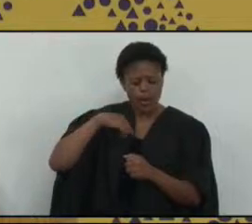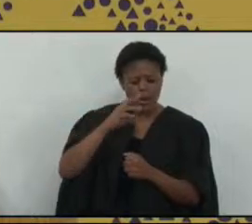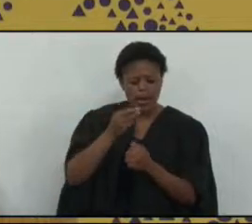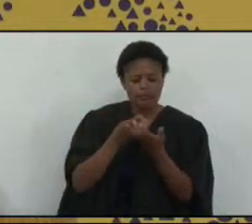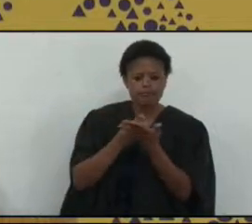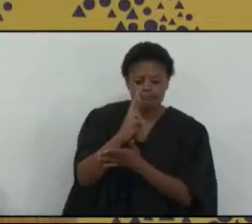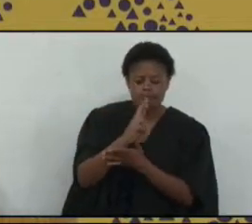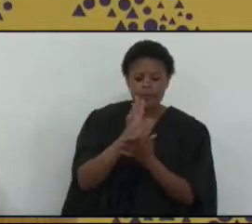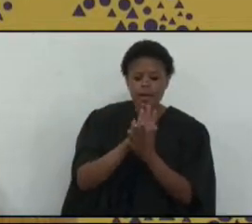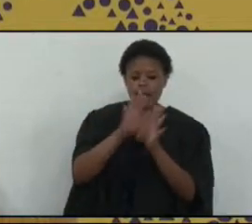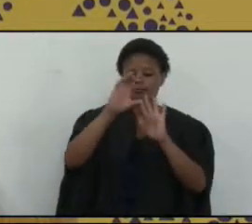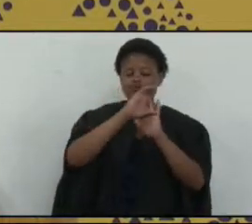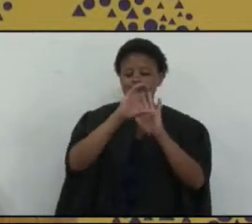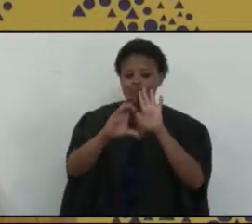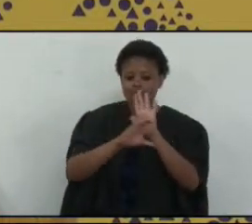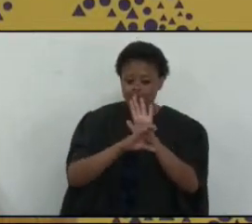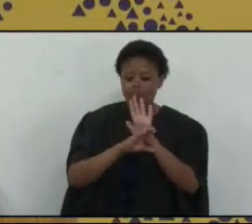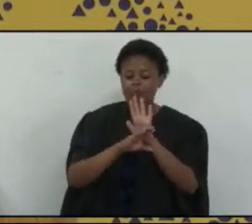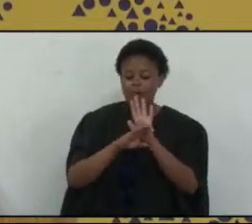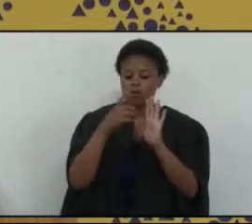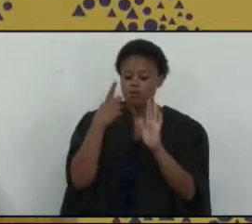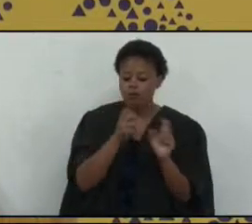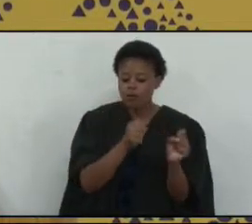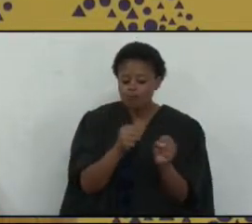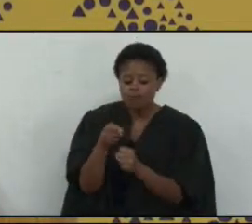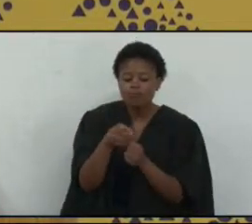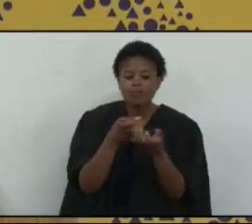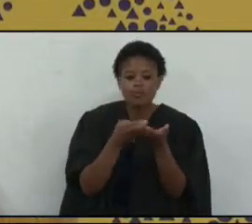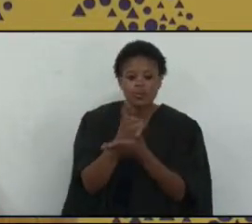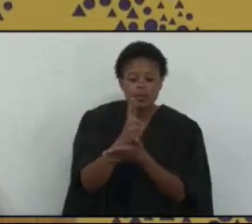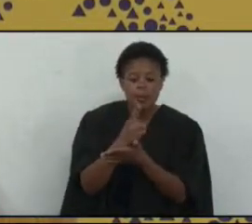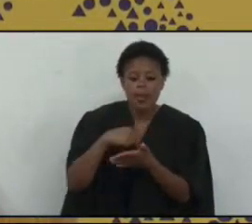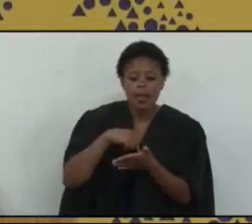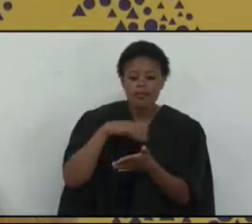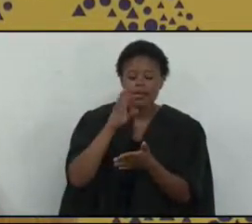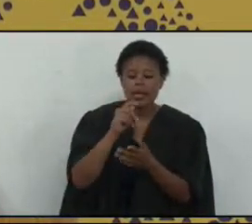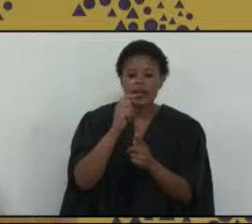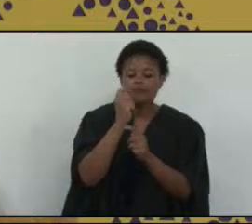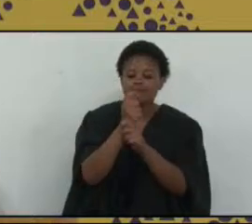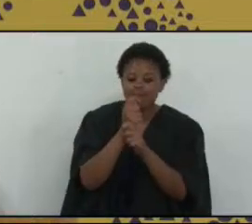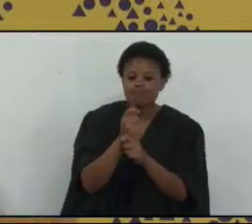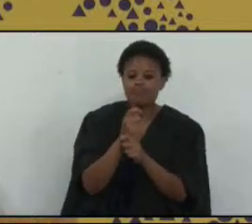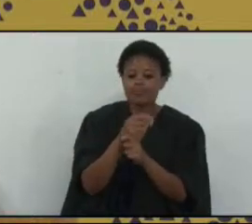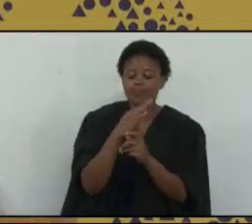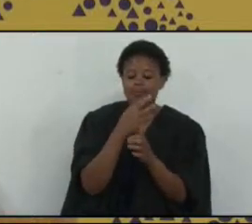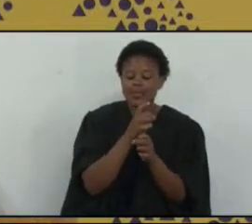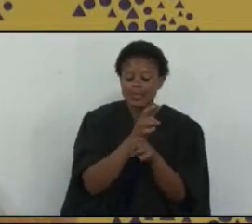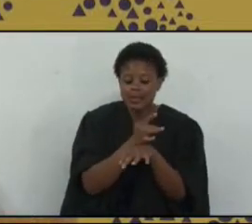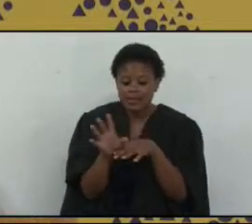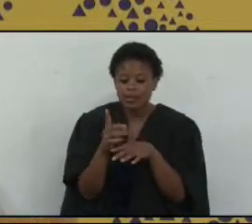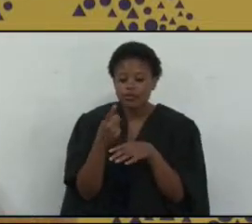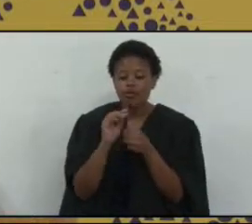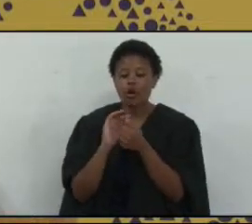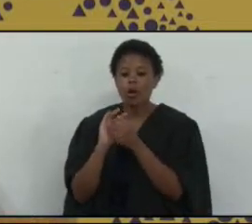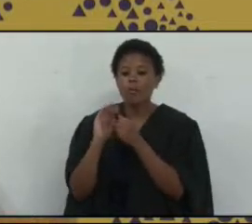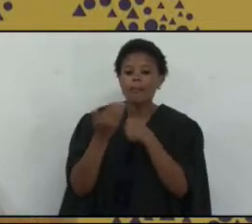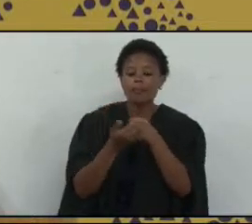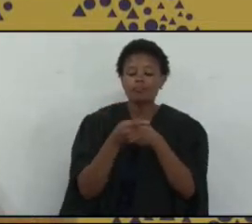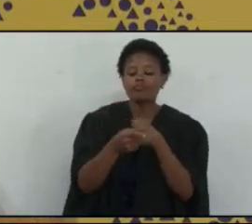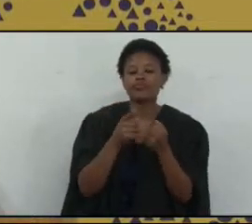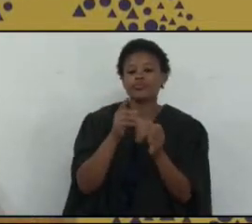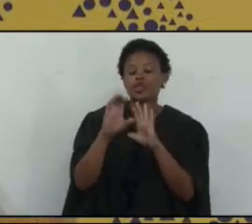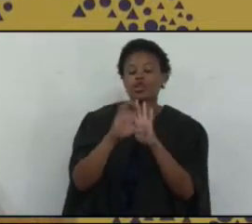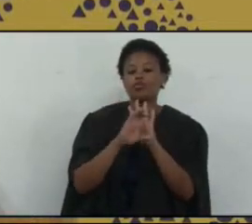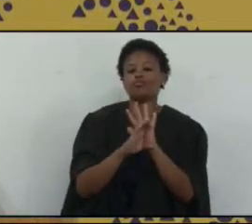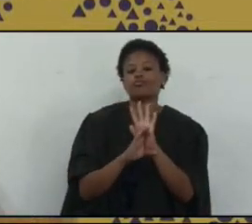world-class constitution that guarantees those rights. We have a vigorous judiciary that remains steadfast in its protection of that